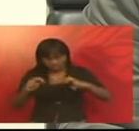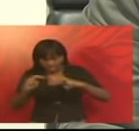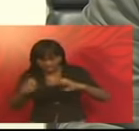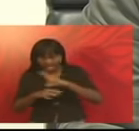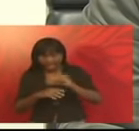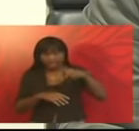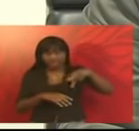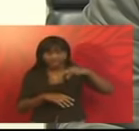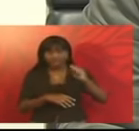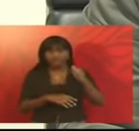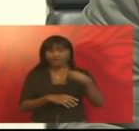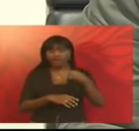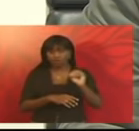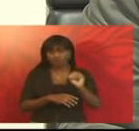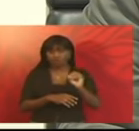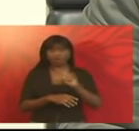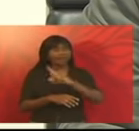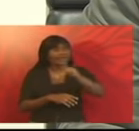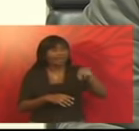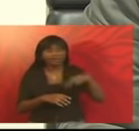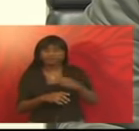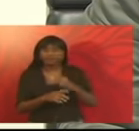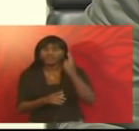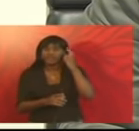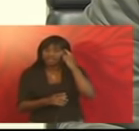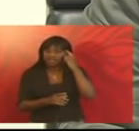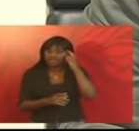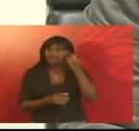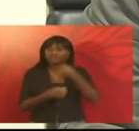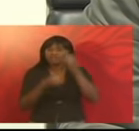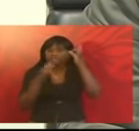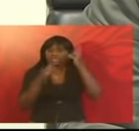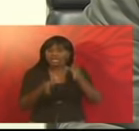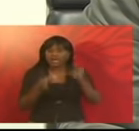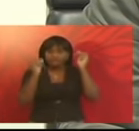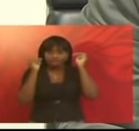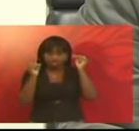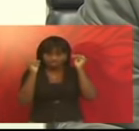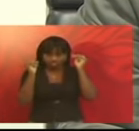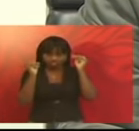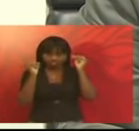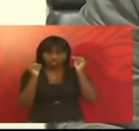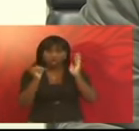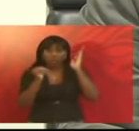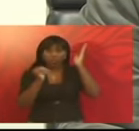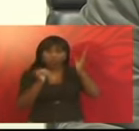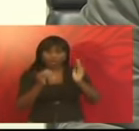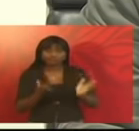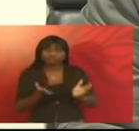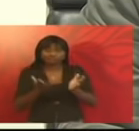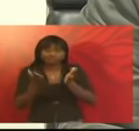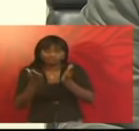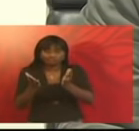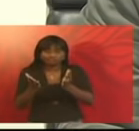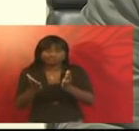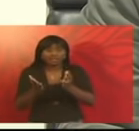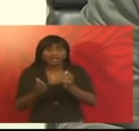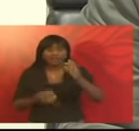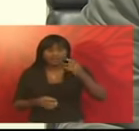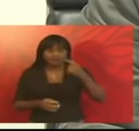WHO, there was universal consensus that the ministry is indeed in a position to recommend the use of this